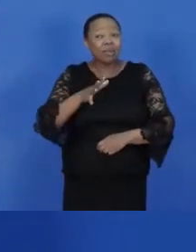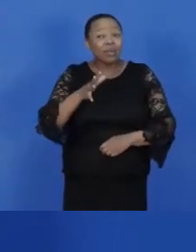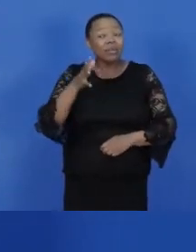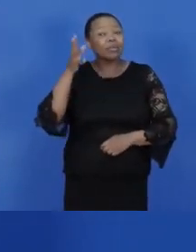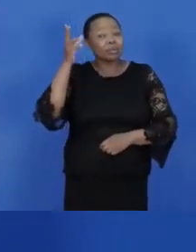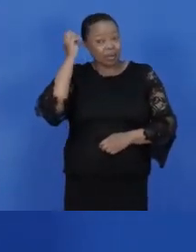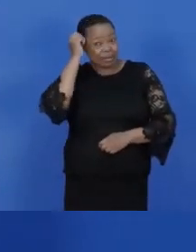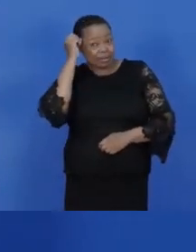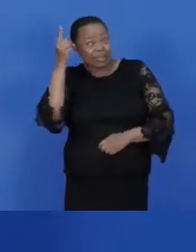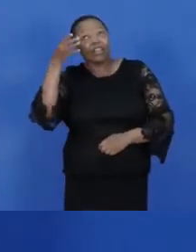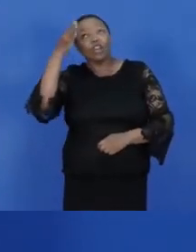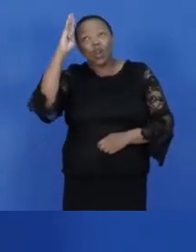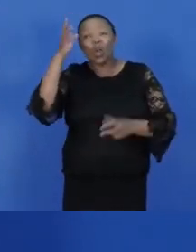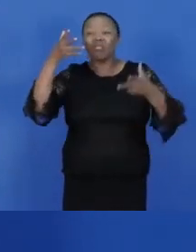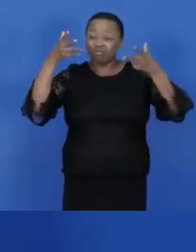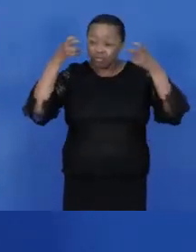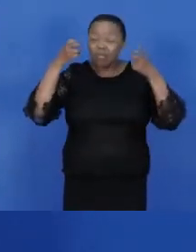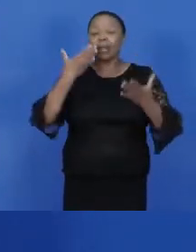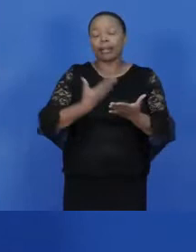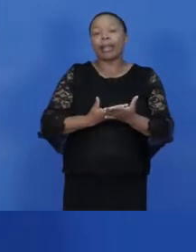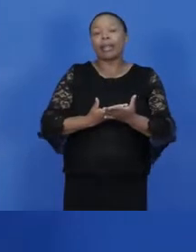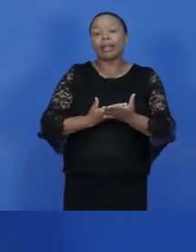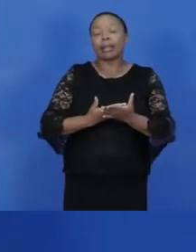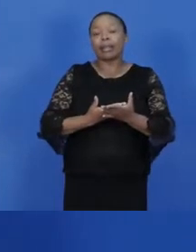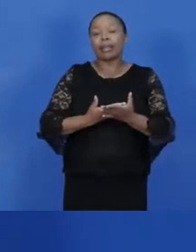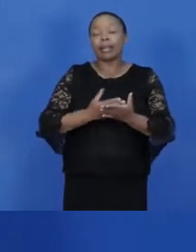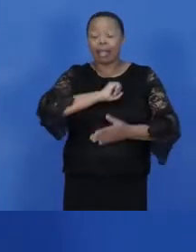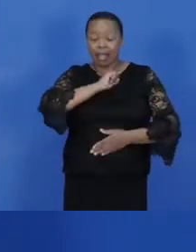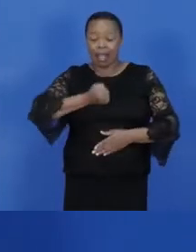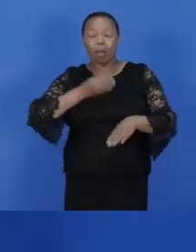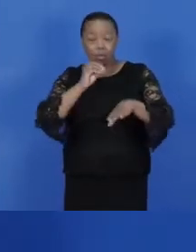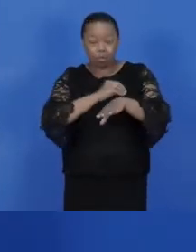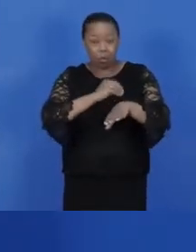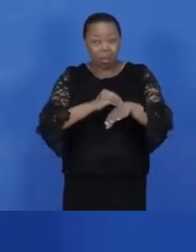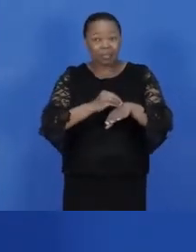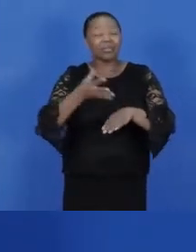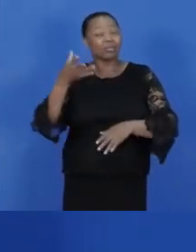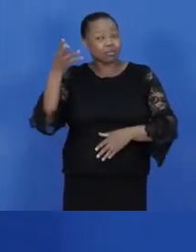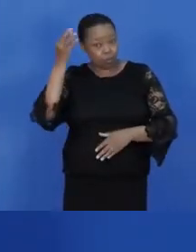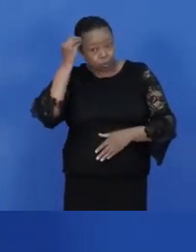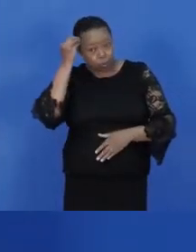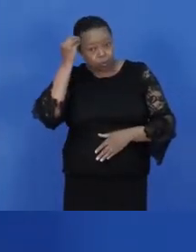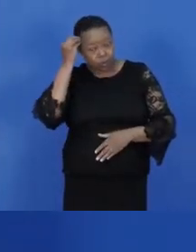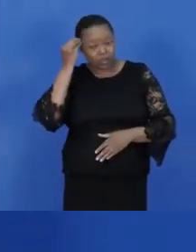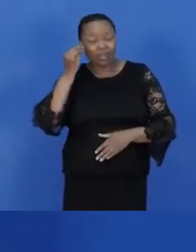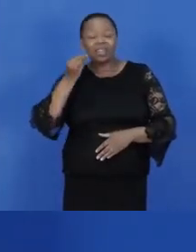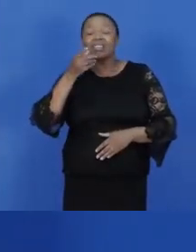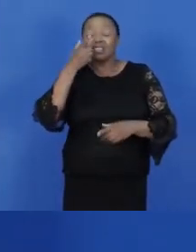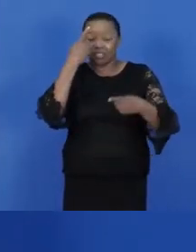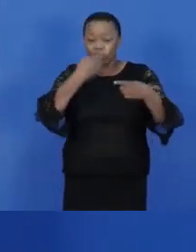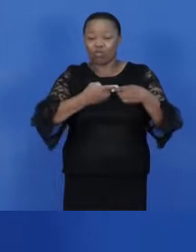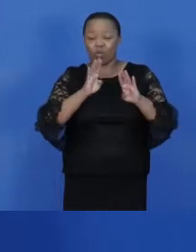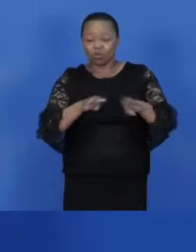God hears us. God hears our cries. God hears our afflictions. He said to the children of Israel, when he was